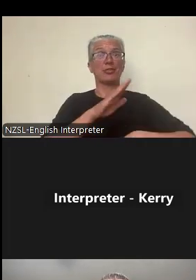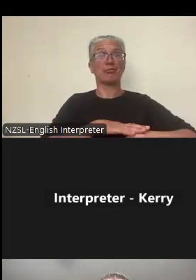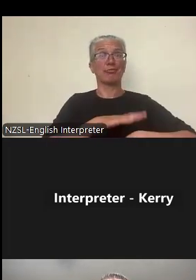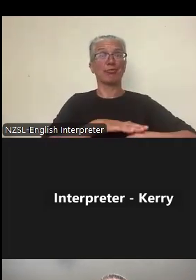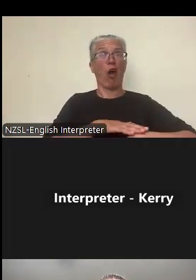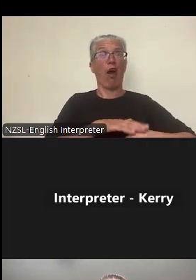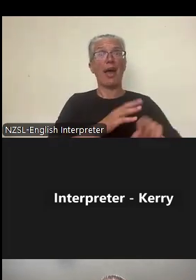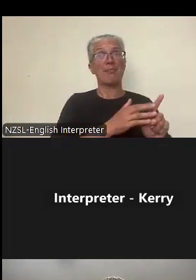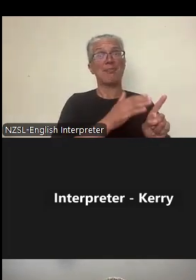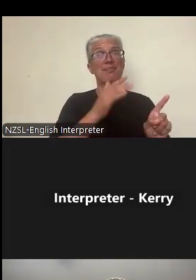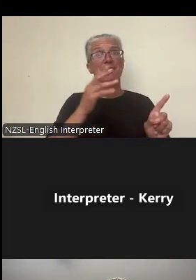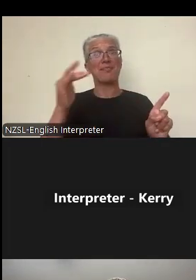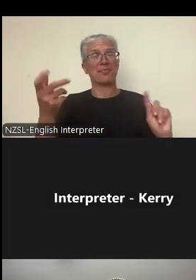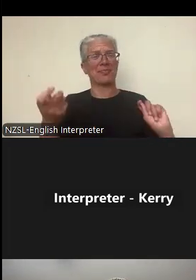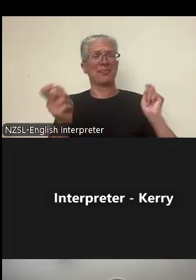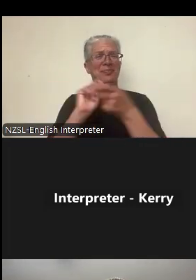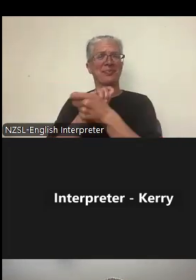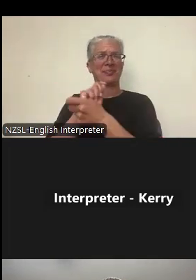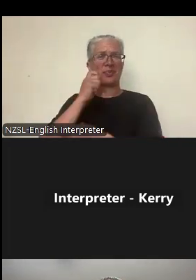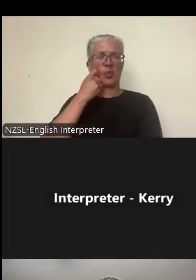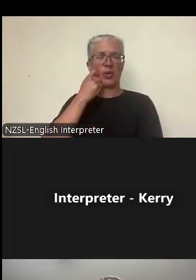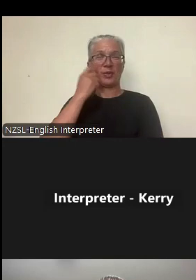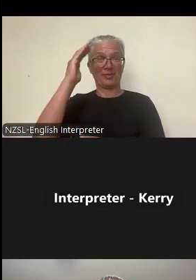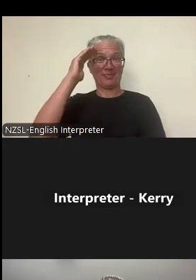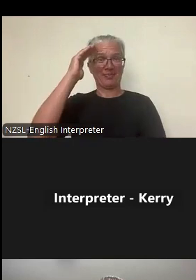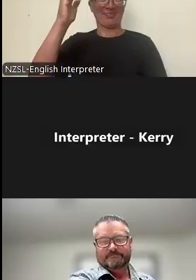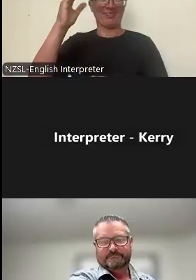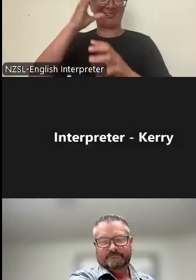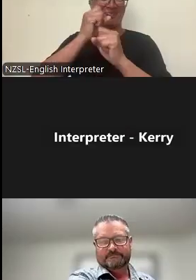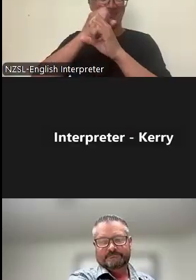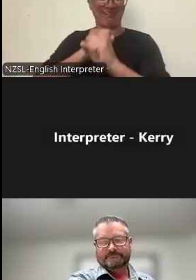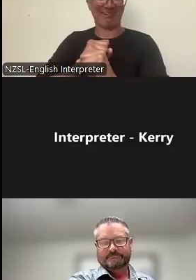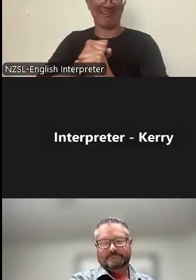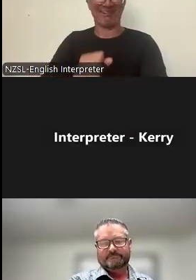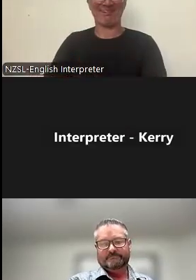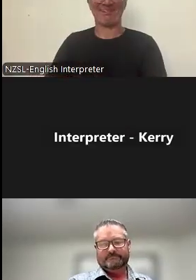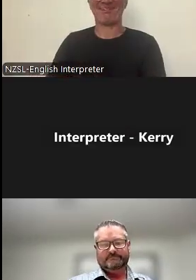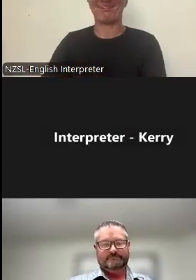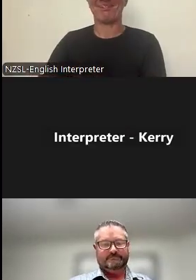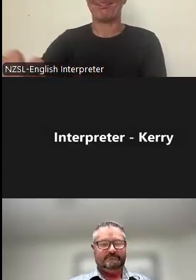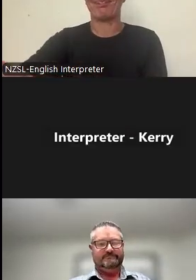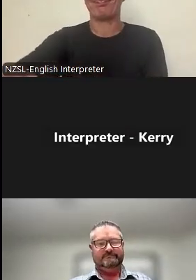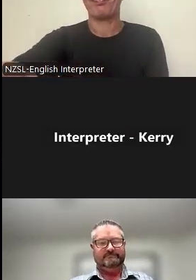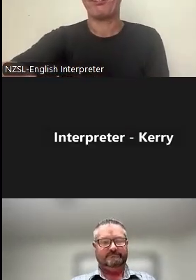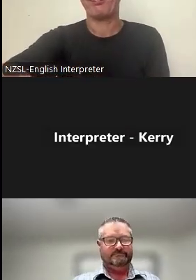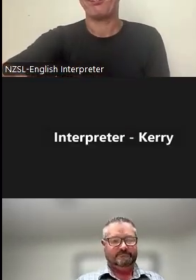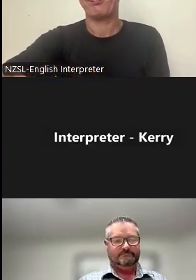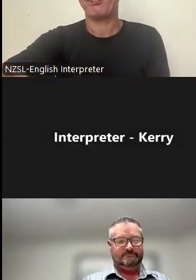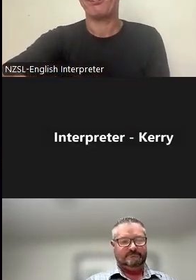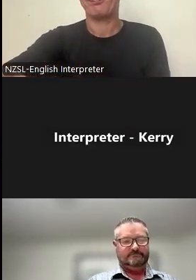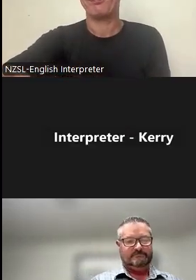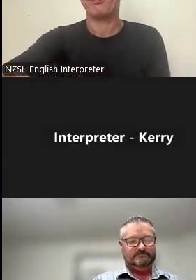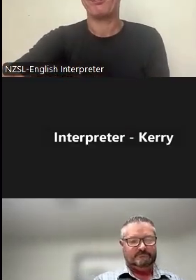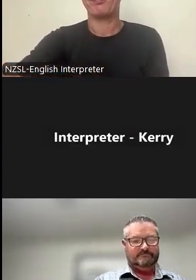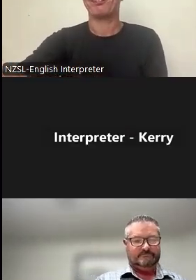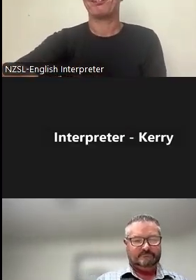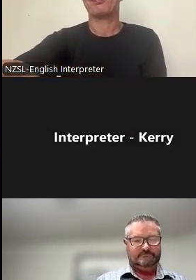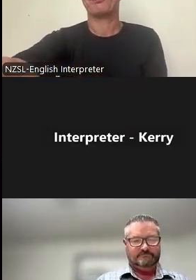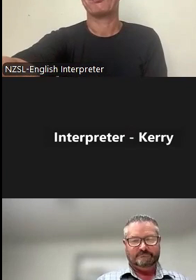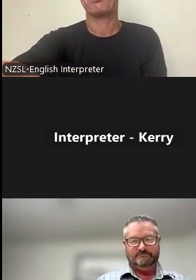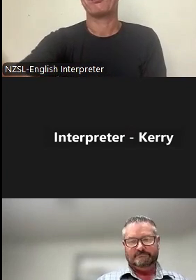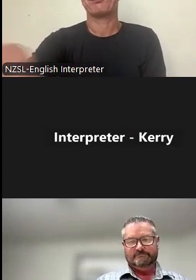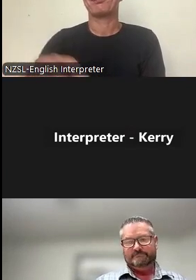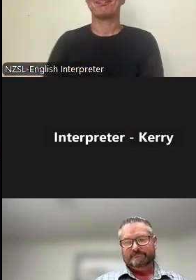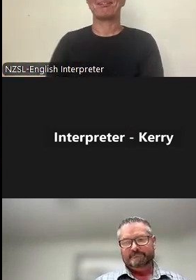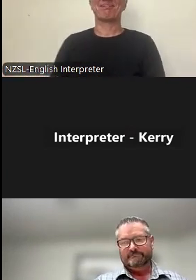Ngā mihi. Thank you so much, Jason. You took me